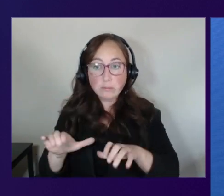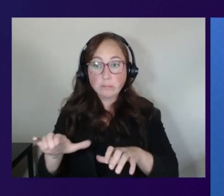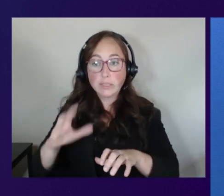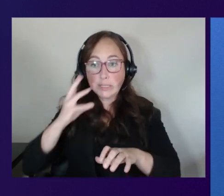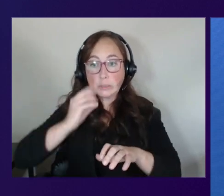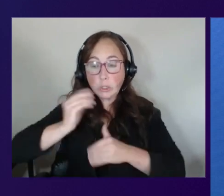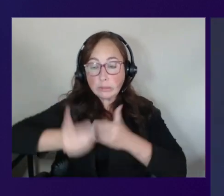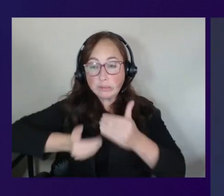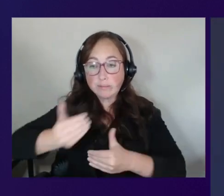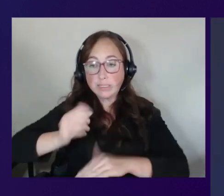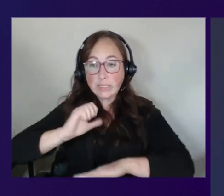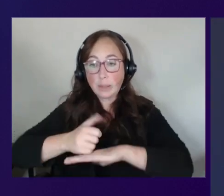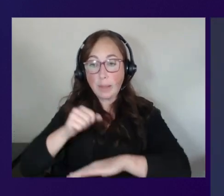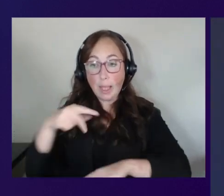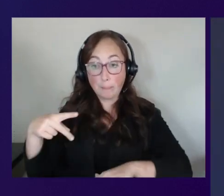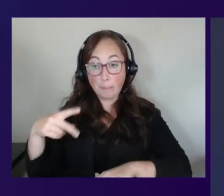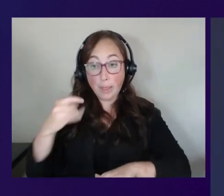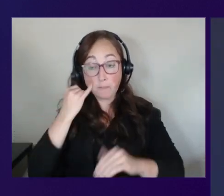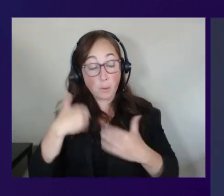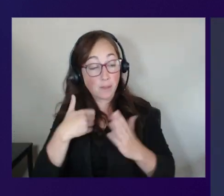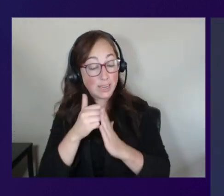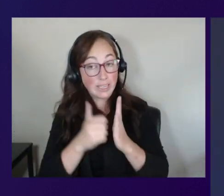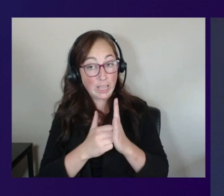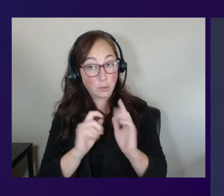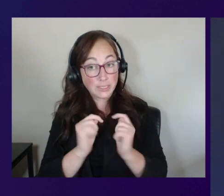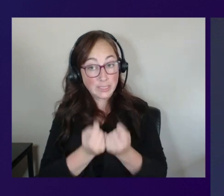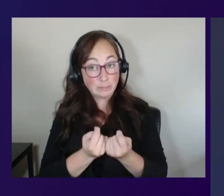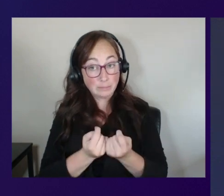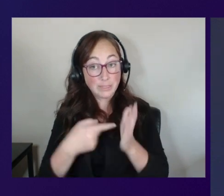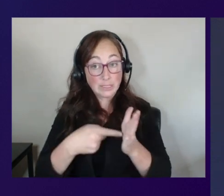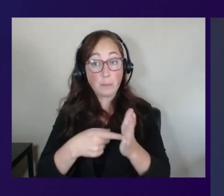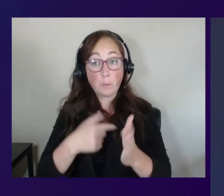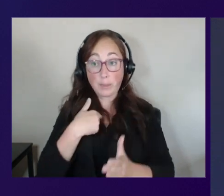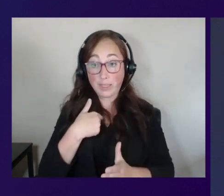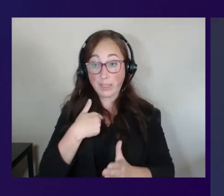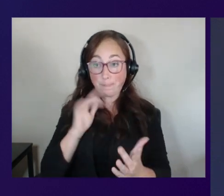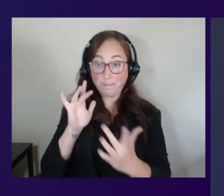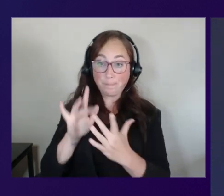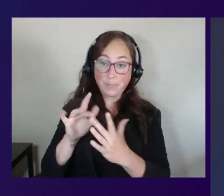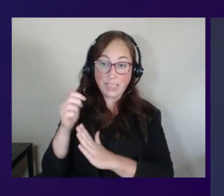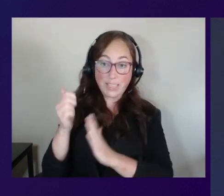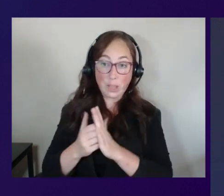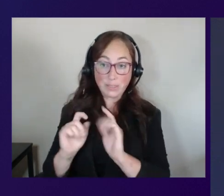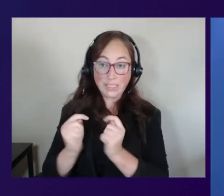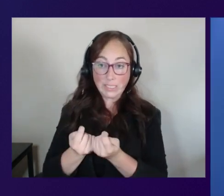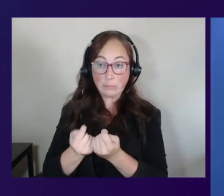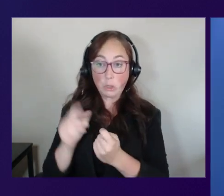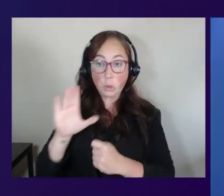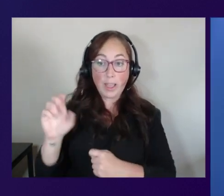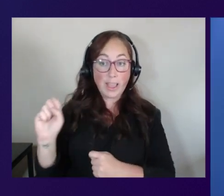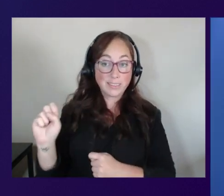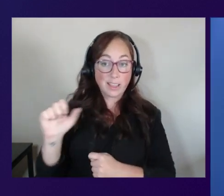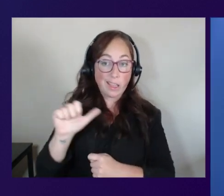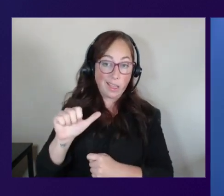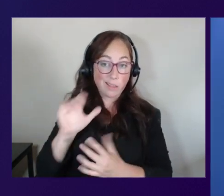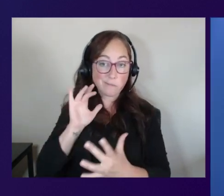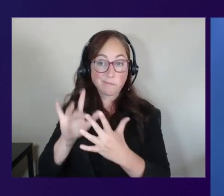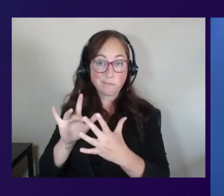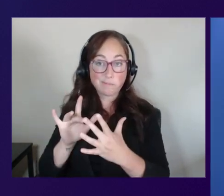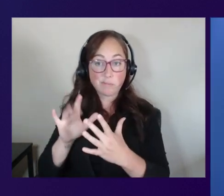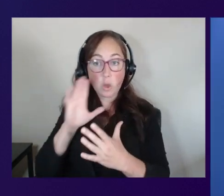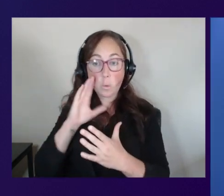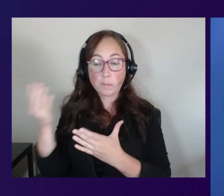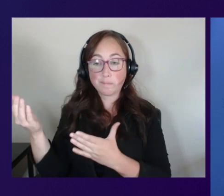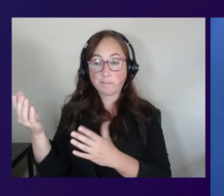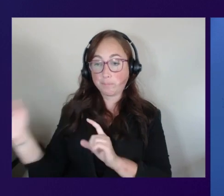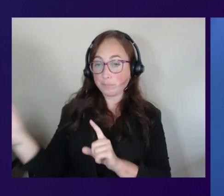up applications. Yeah, and if you have an account team, like for example me, reach out to your account team, your SA, and we'll be able to. They'll bring in a UC specialist to help you out. Just